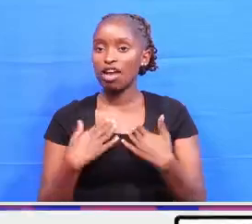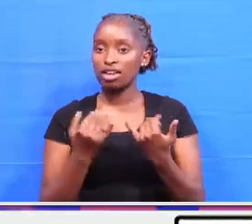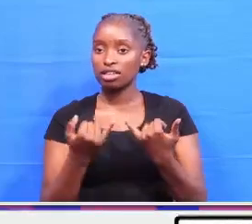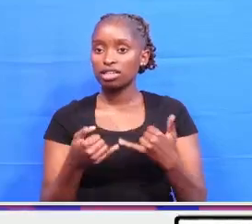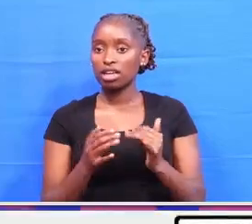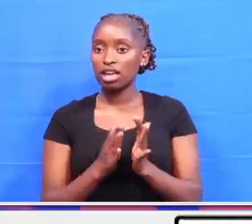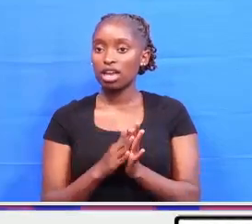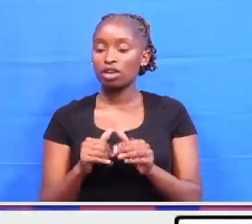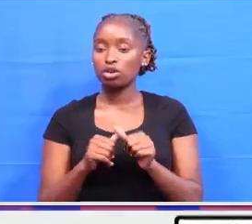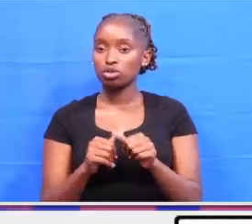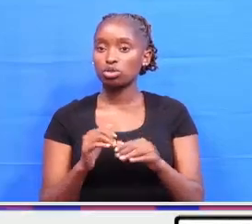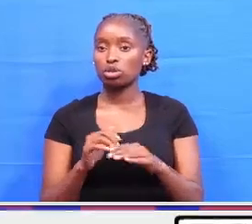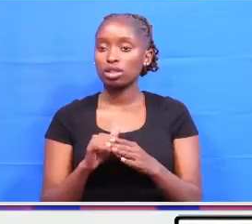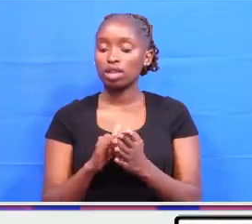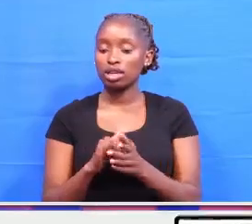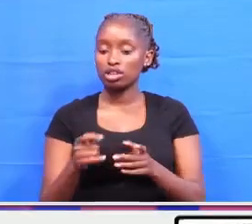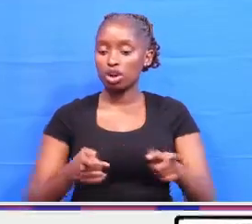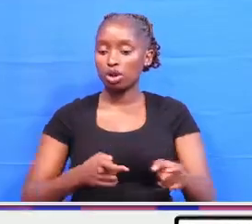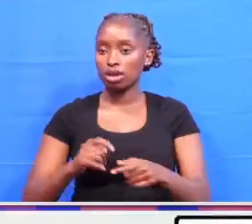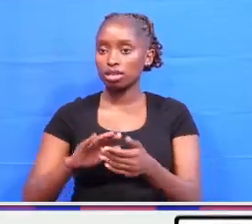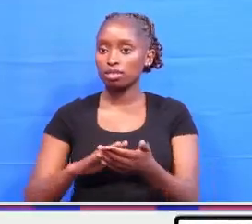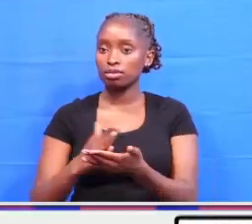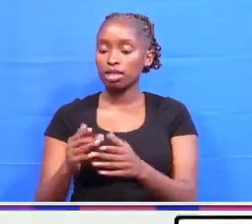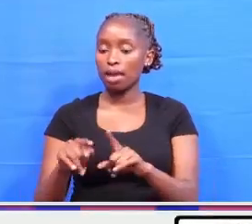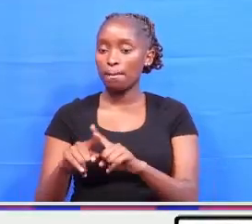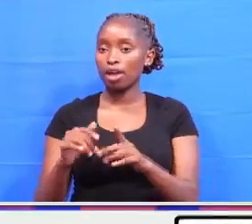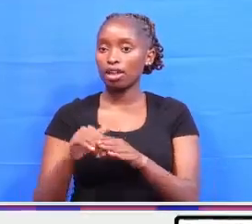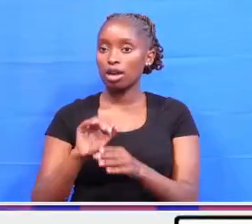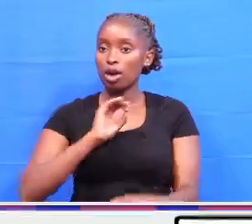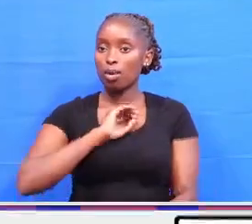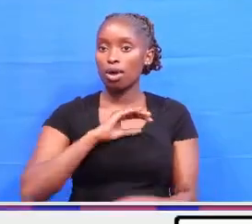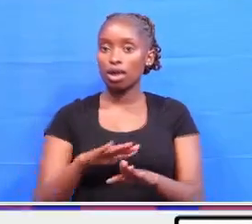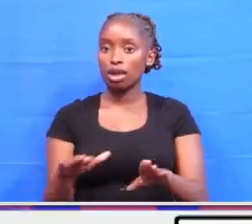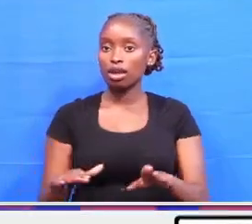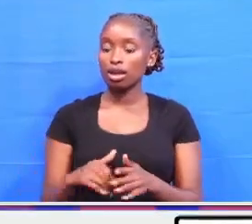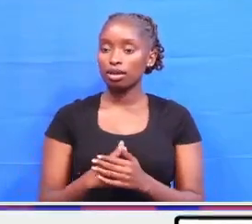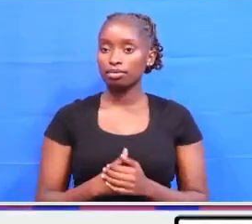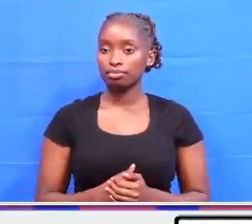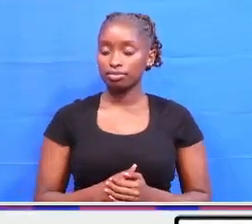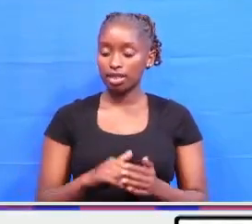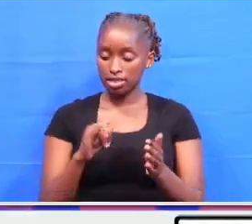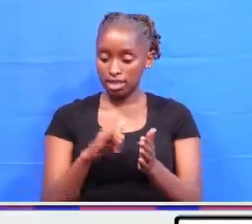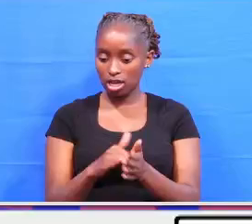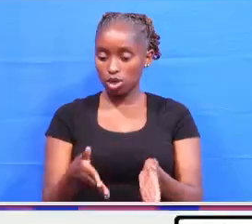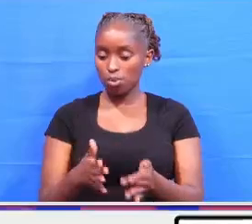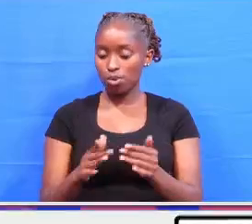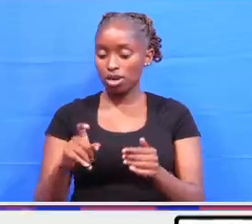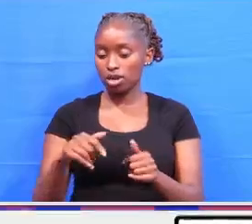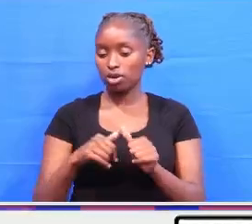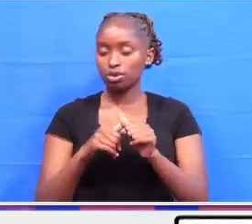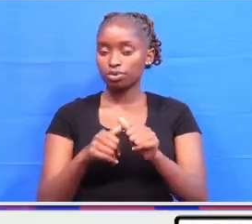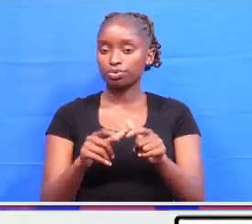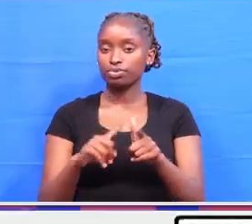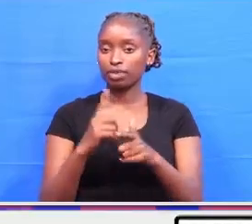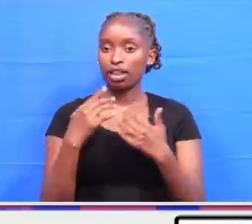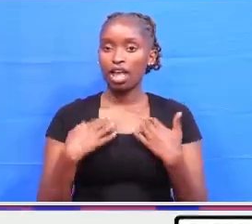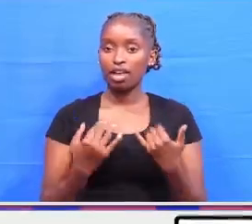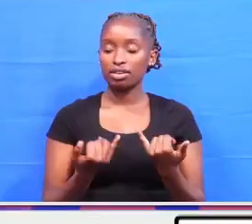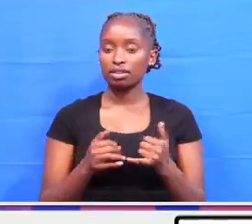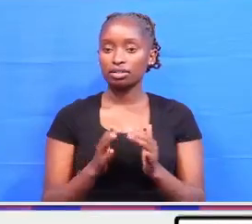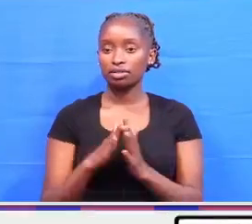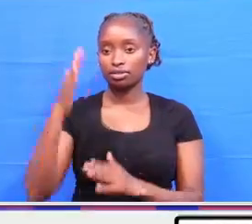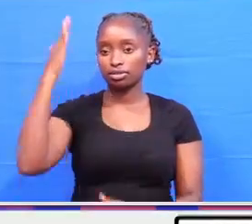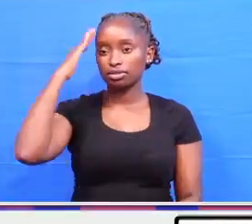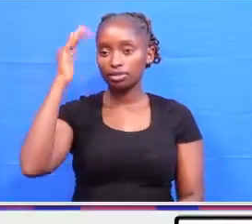the regulated space, mm-hmm, but within our pace. All right. Yeah, but if that is the way to go, mm-hmm, then we don't have a choice. We all have to go that